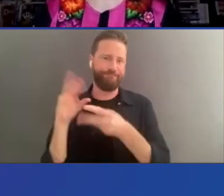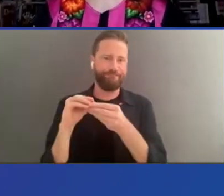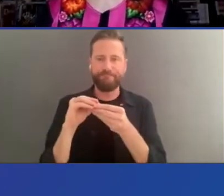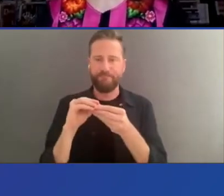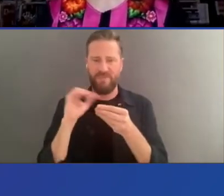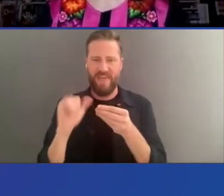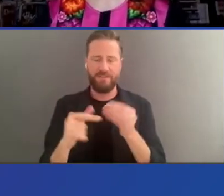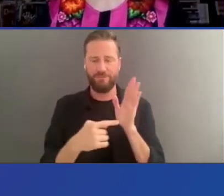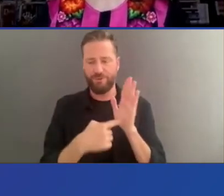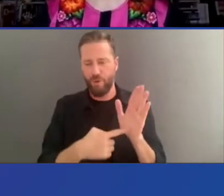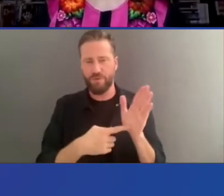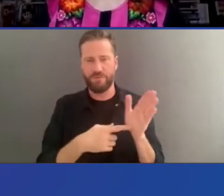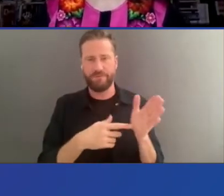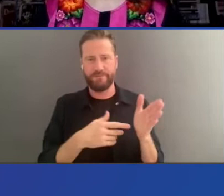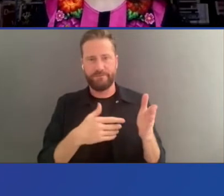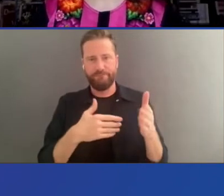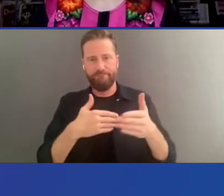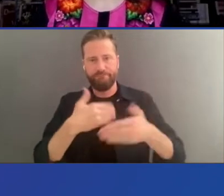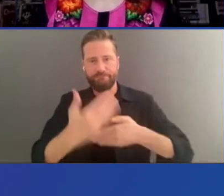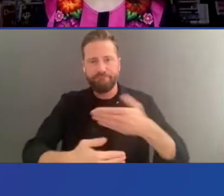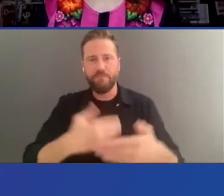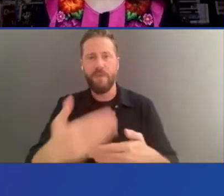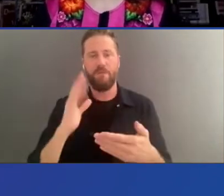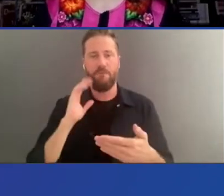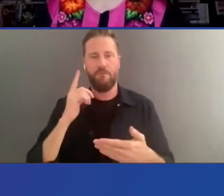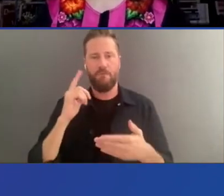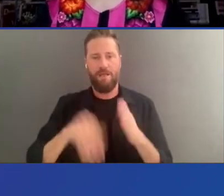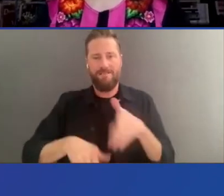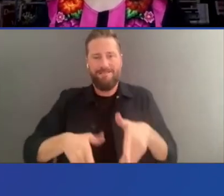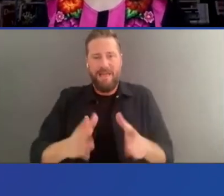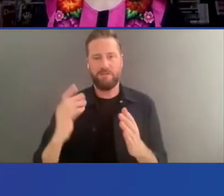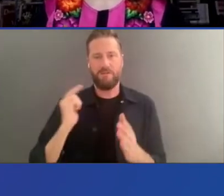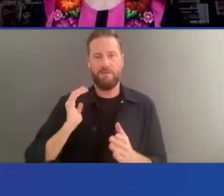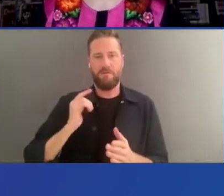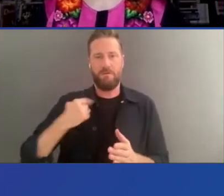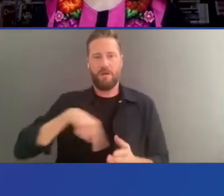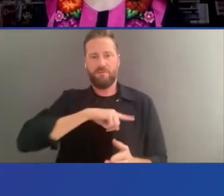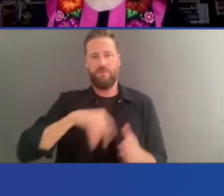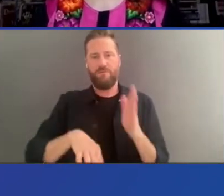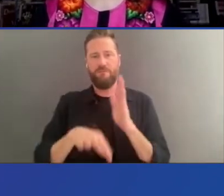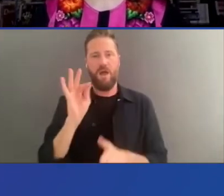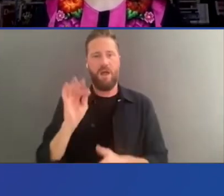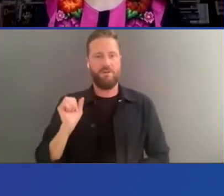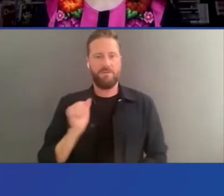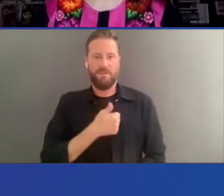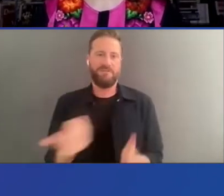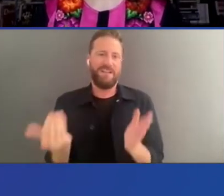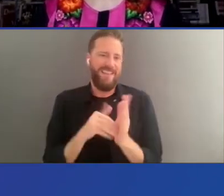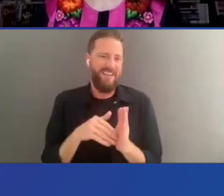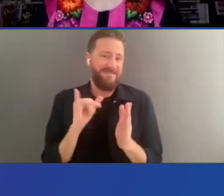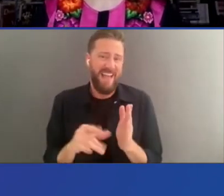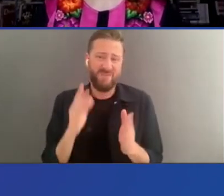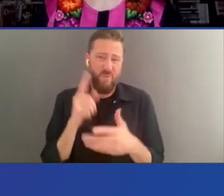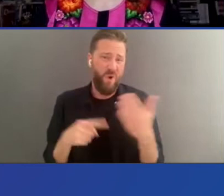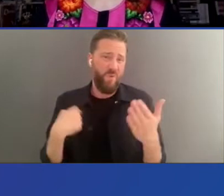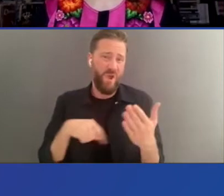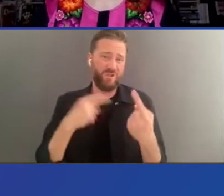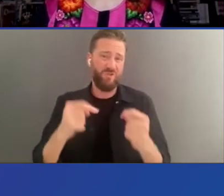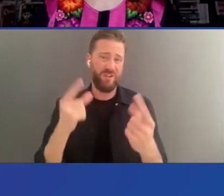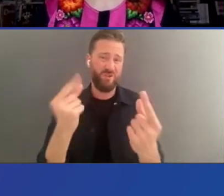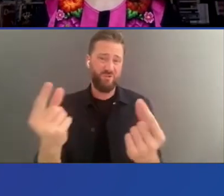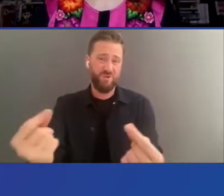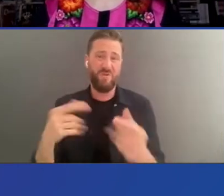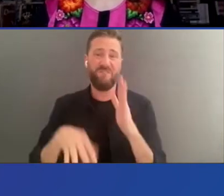pattern that allows us to find ourselves again at the base root of it is what we're all trying to do. Find ourselves through our